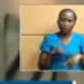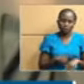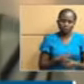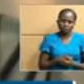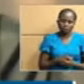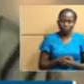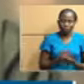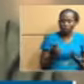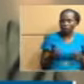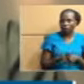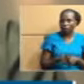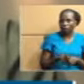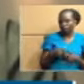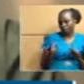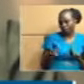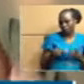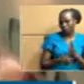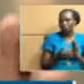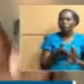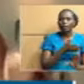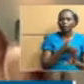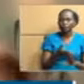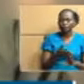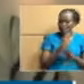issue of begging. I think let us be